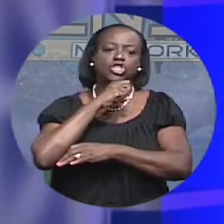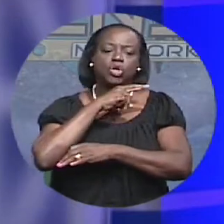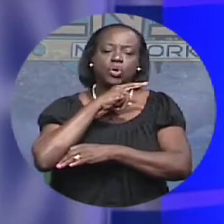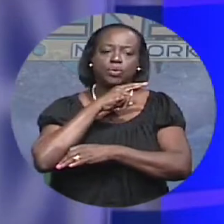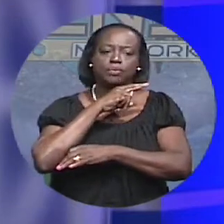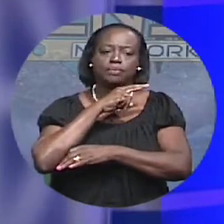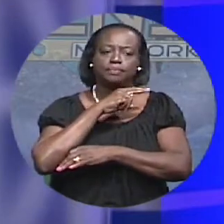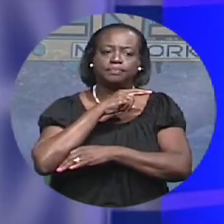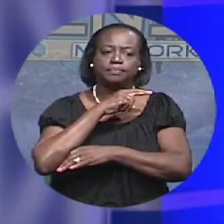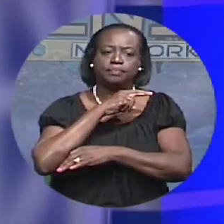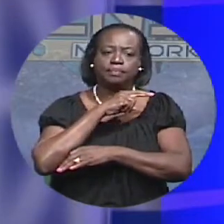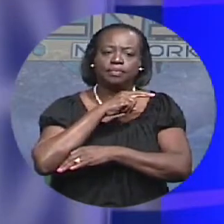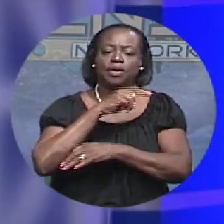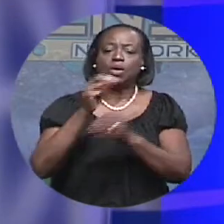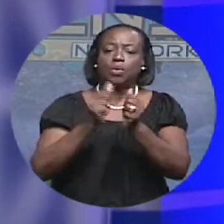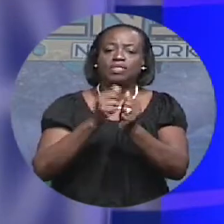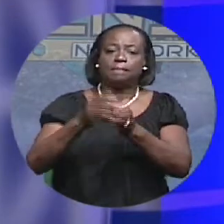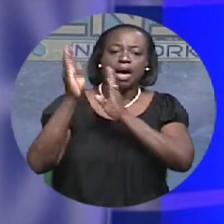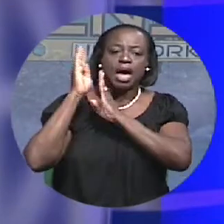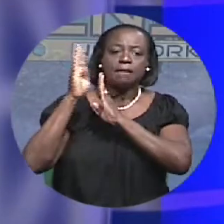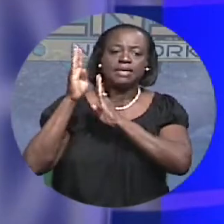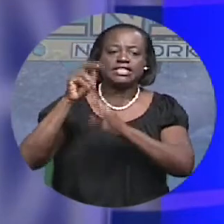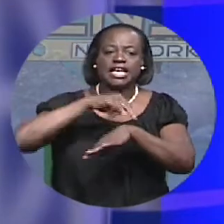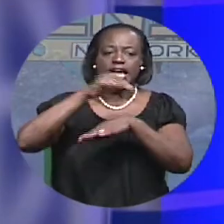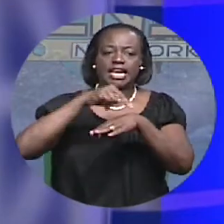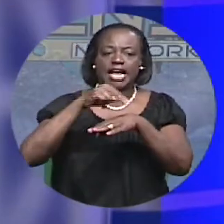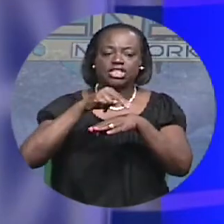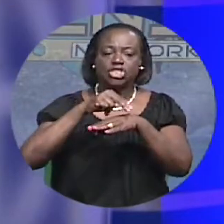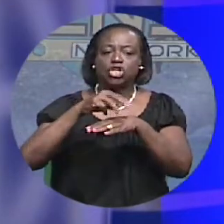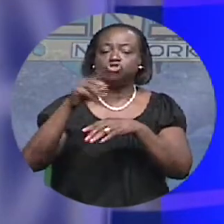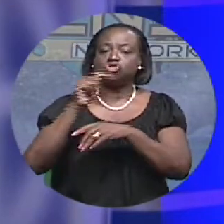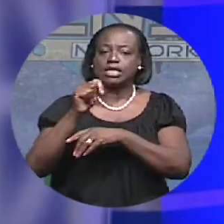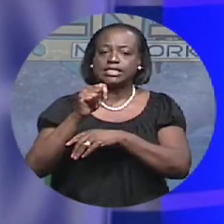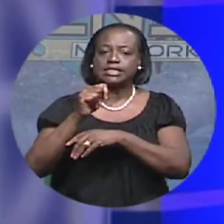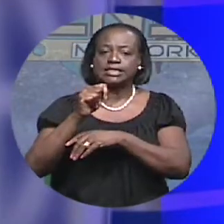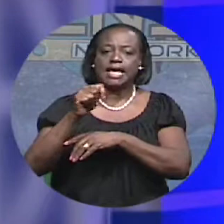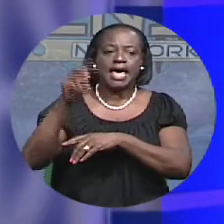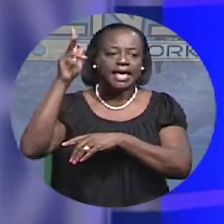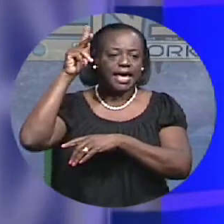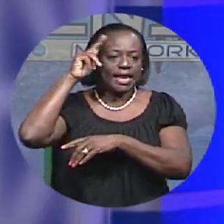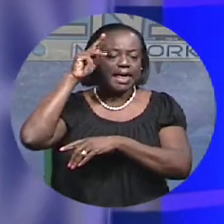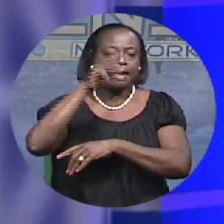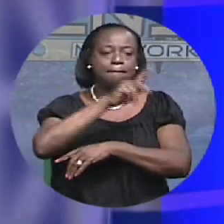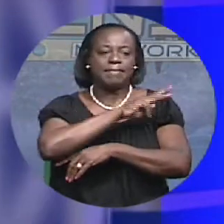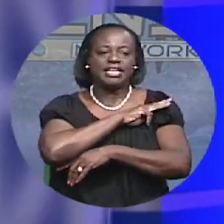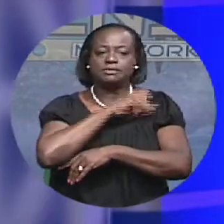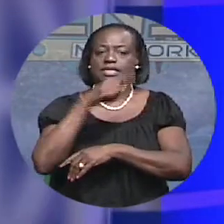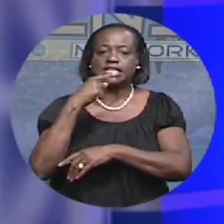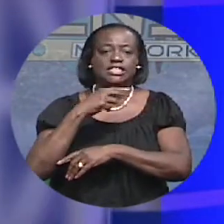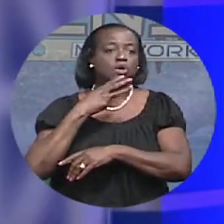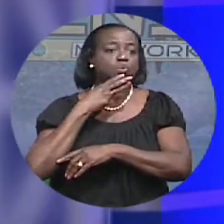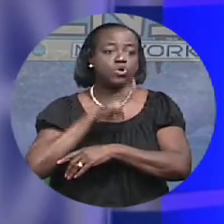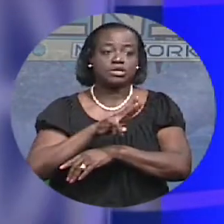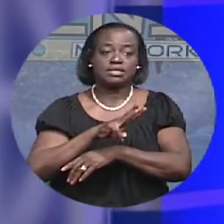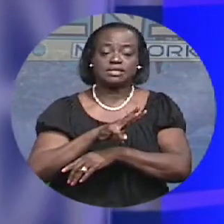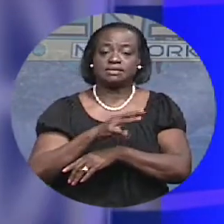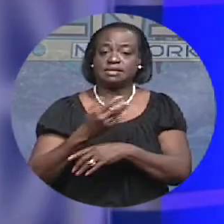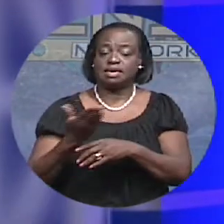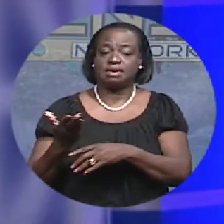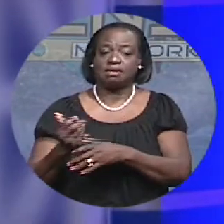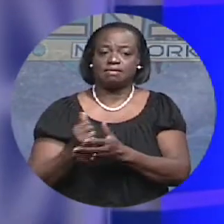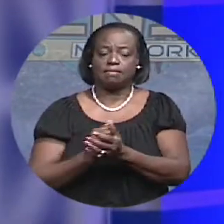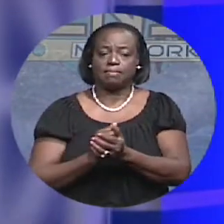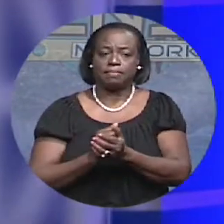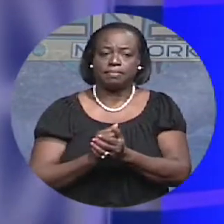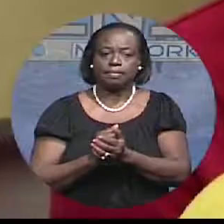Science and Policy with the Bahamas National Trust, Vanessa Haley Benjamin, says this could be the worst case scenario. Cane